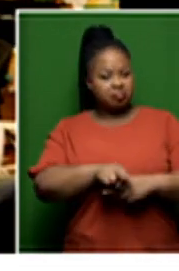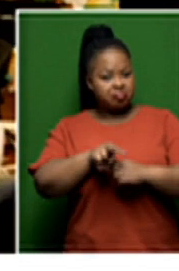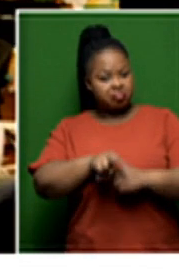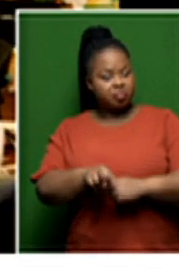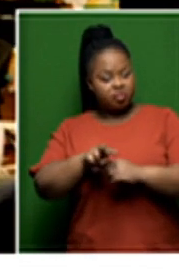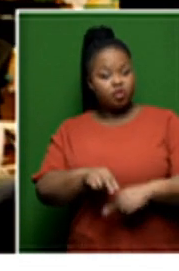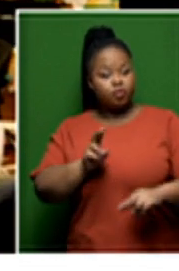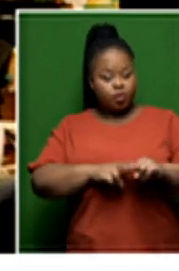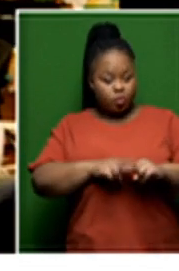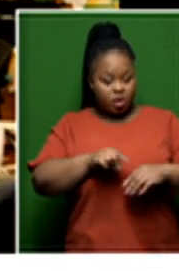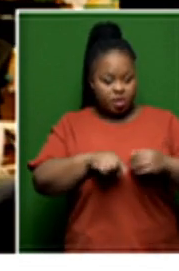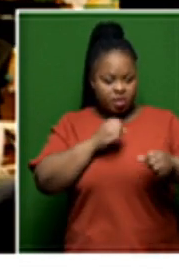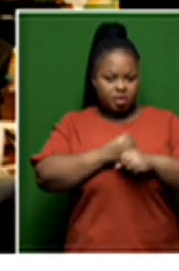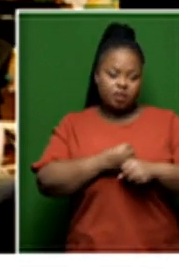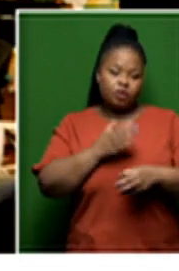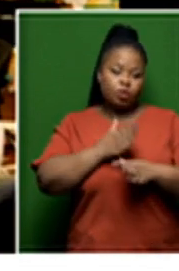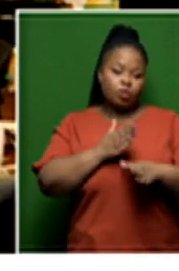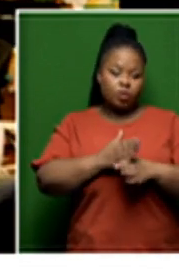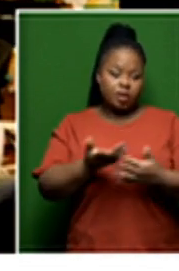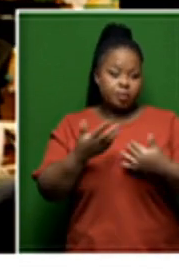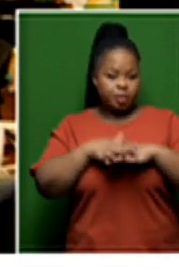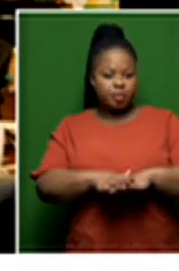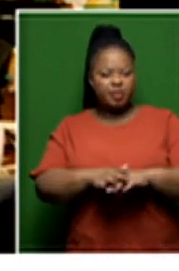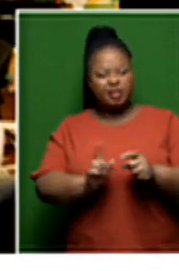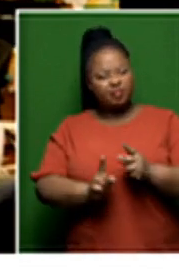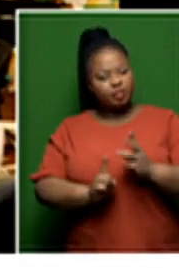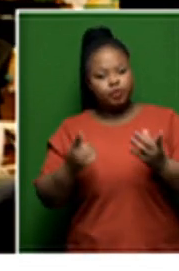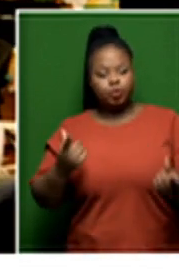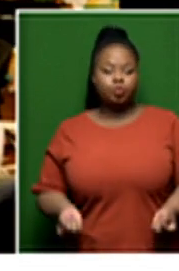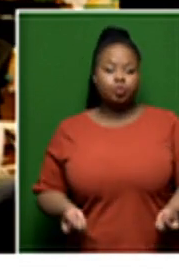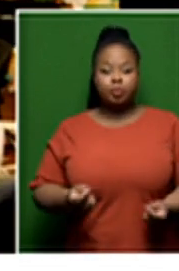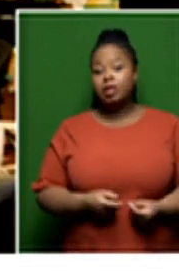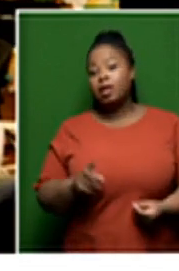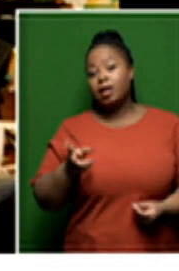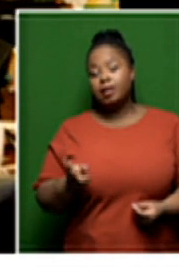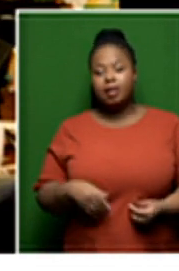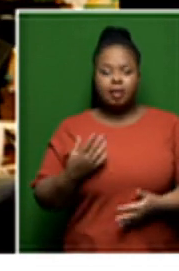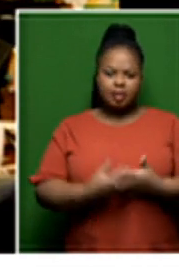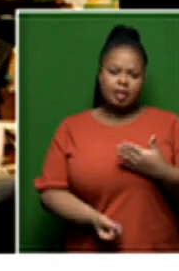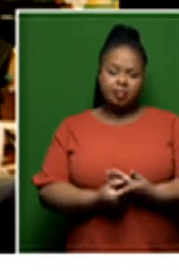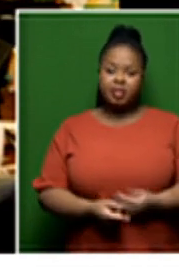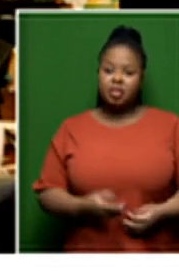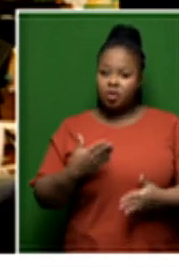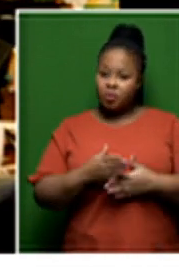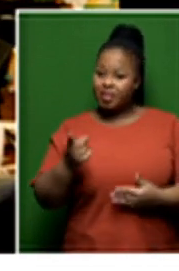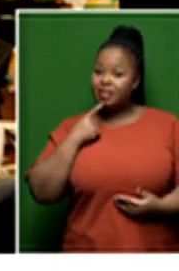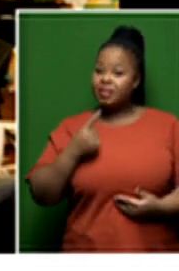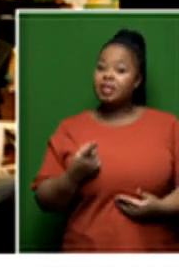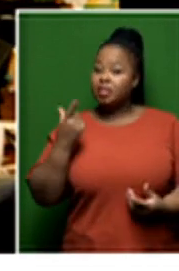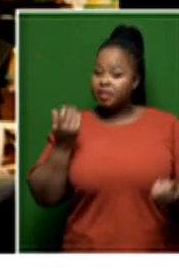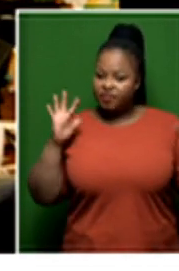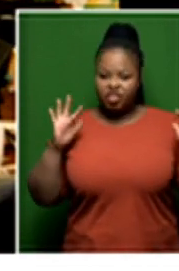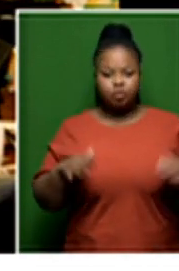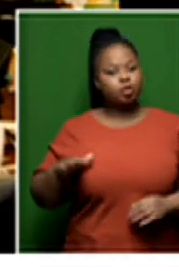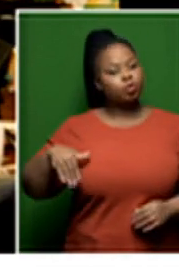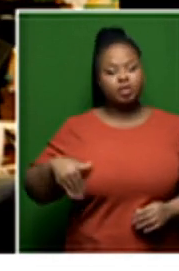since February this year of the work that implementing agents are doing. And we found that in some cases, the work that they said they had done had